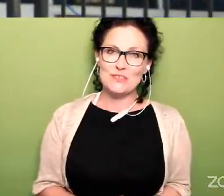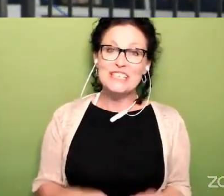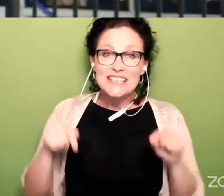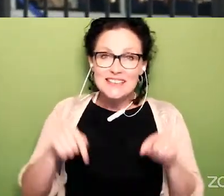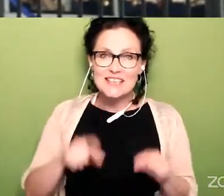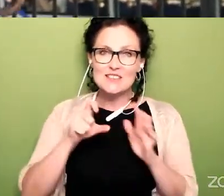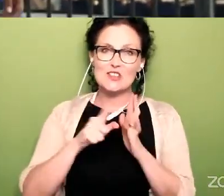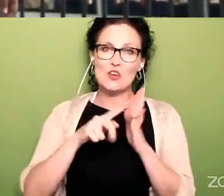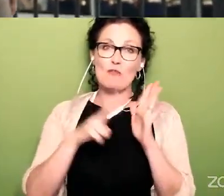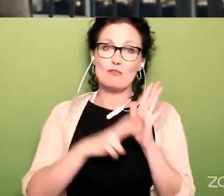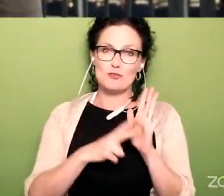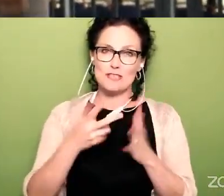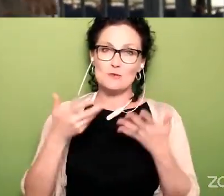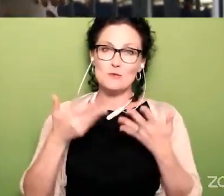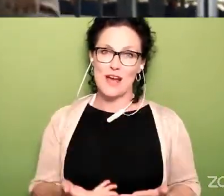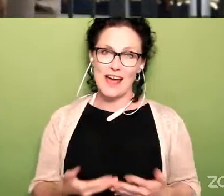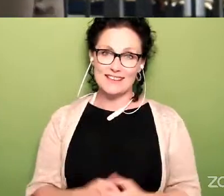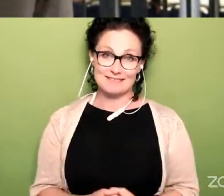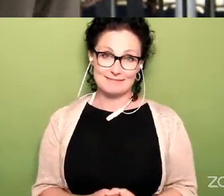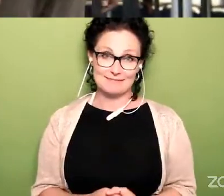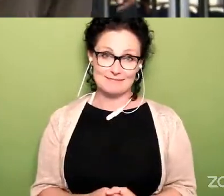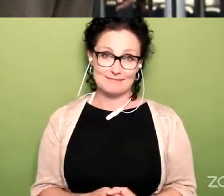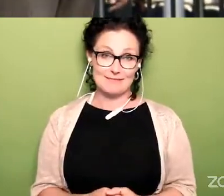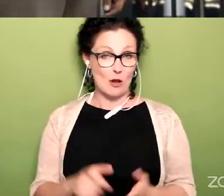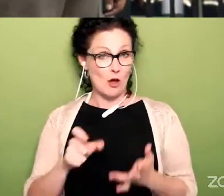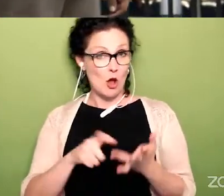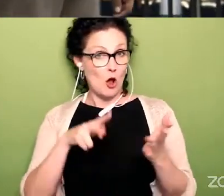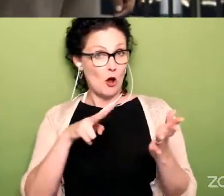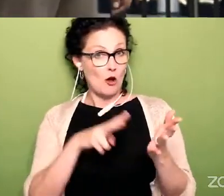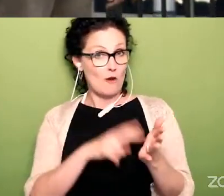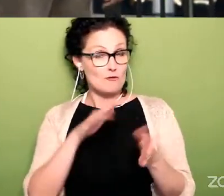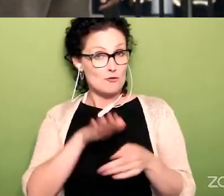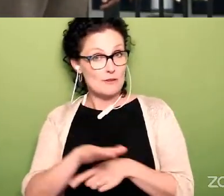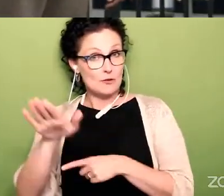You know, this dance, it reminds me of number 2 of ingredients for a good life.